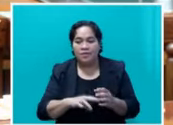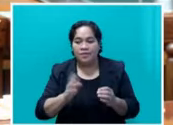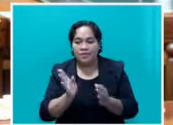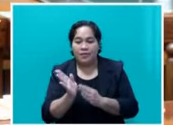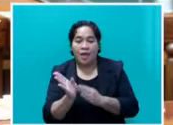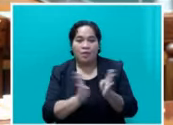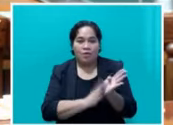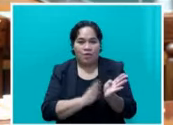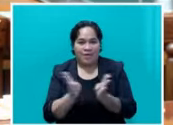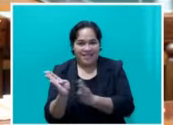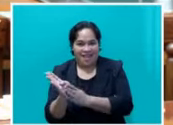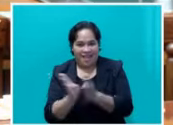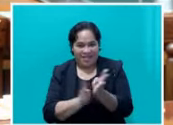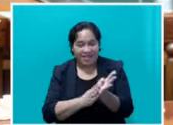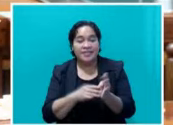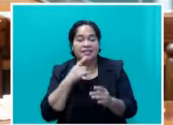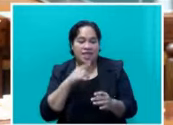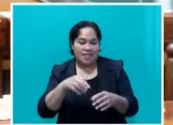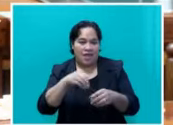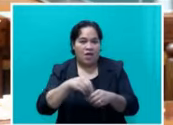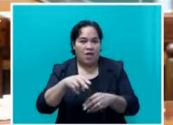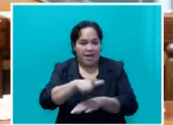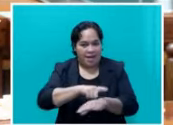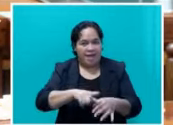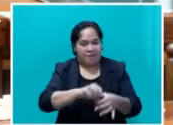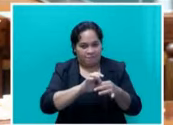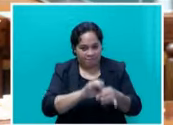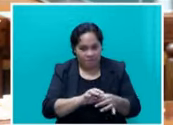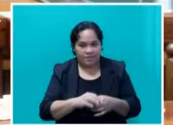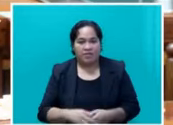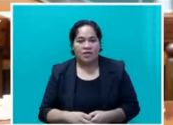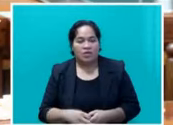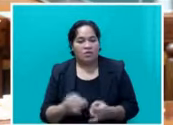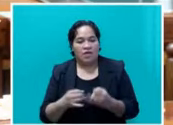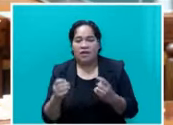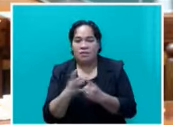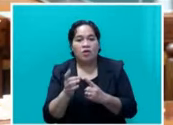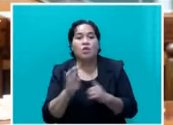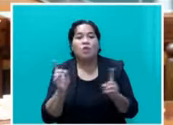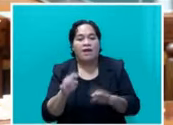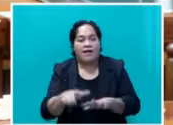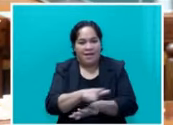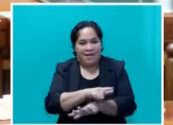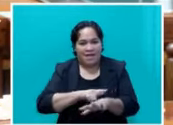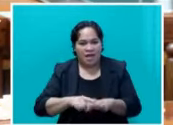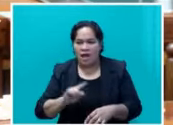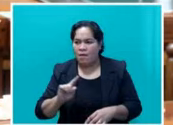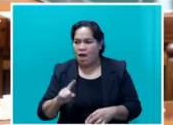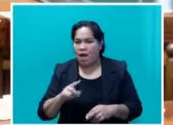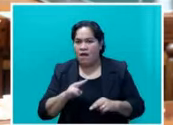there, and their lands, Honorable Speaker, which is a very important component of the Yabusa. But Fiji first, when they came